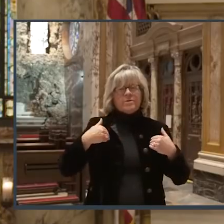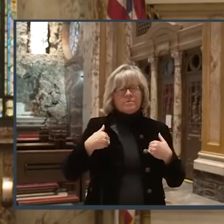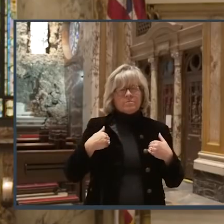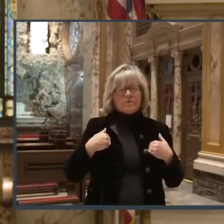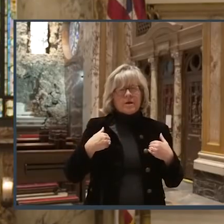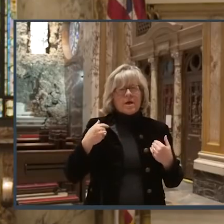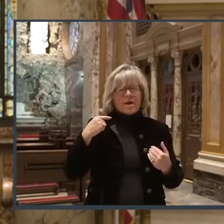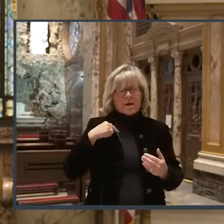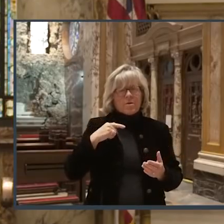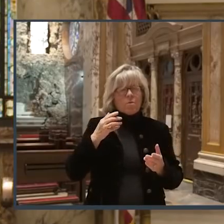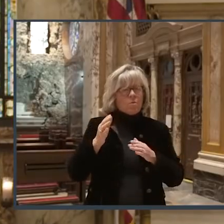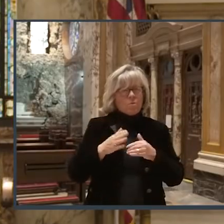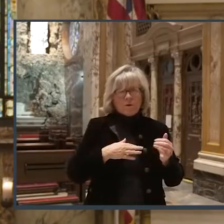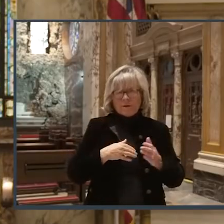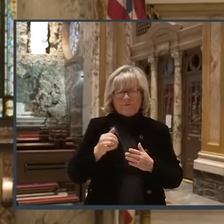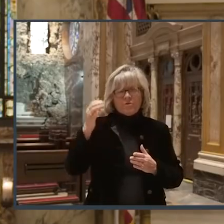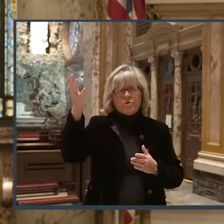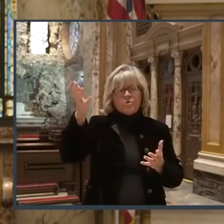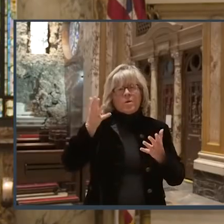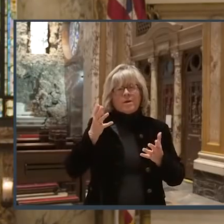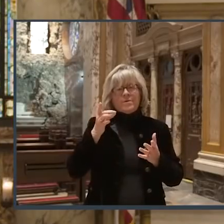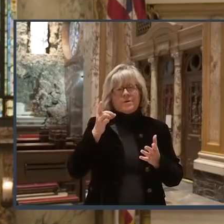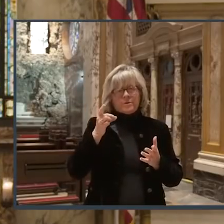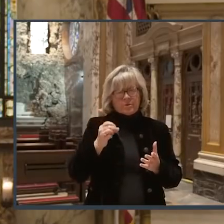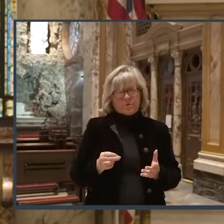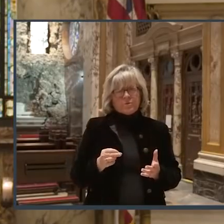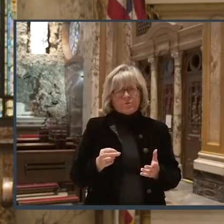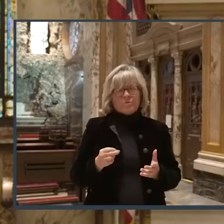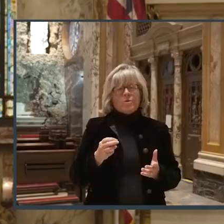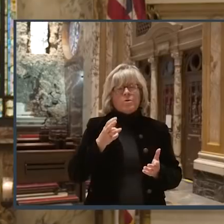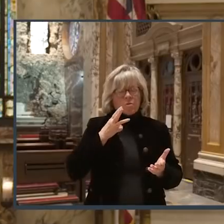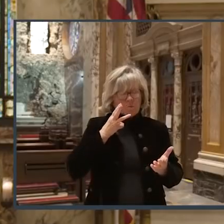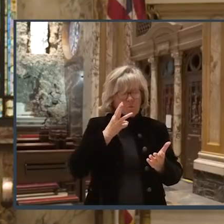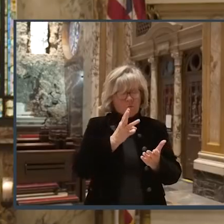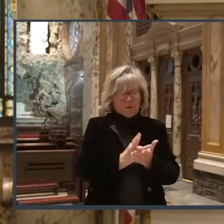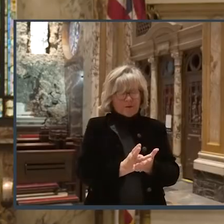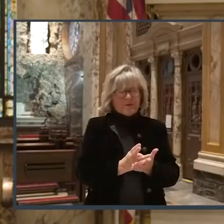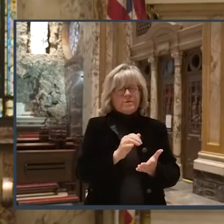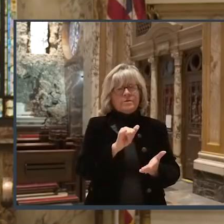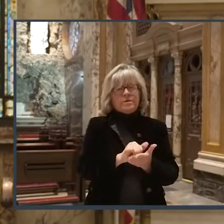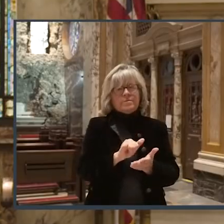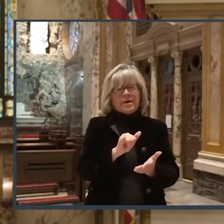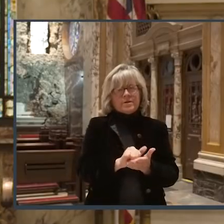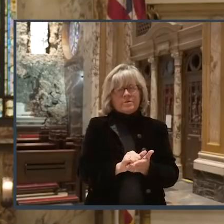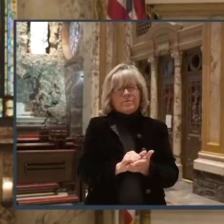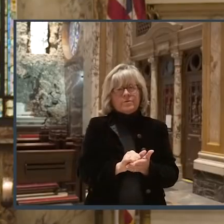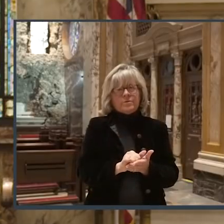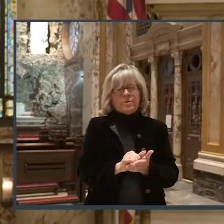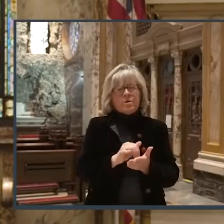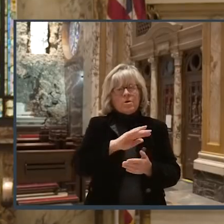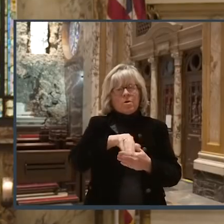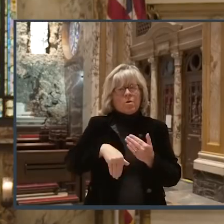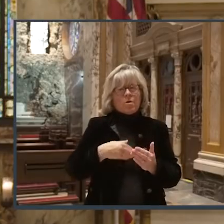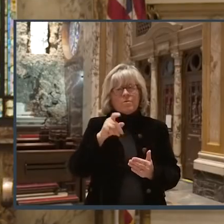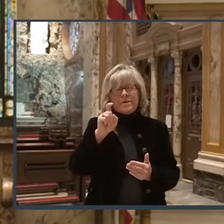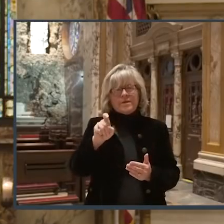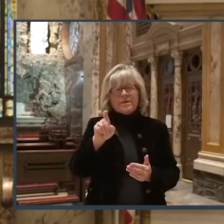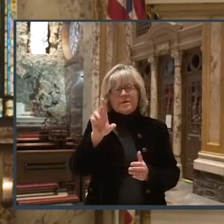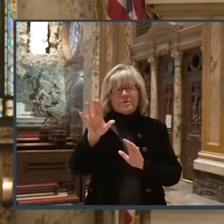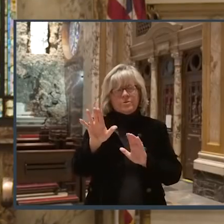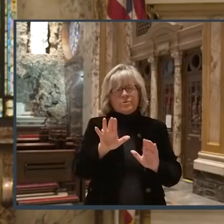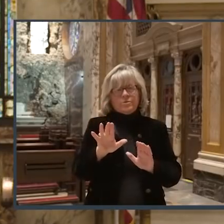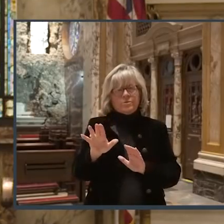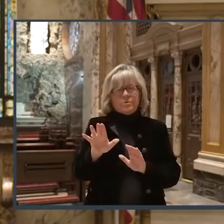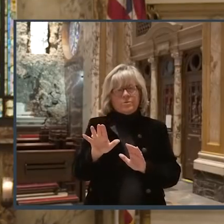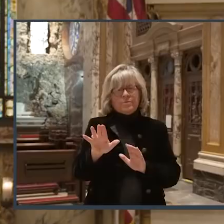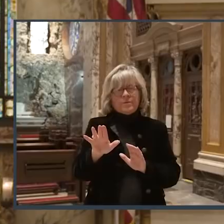say." To witness the impossible in our own lives, all we have to do as we